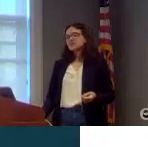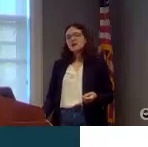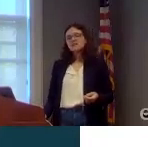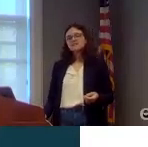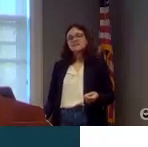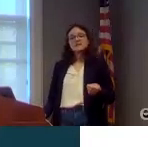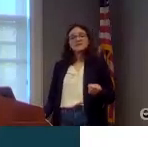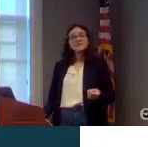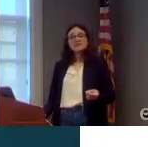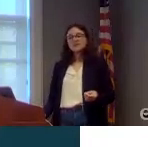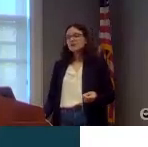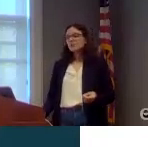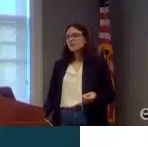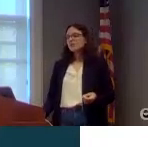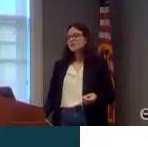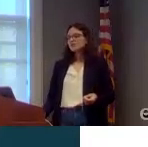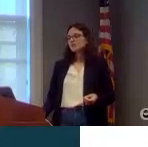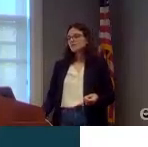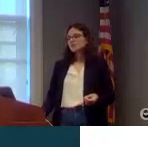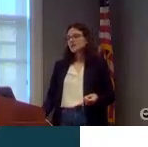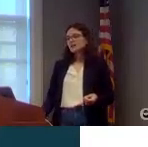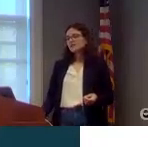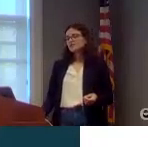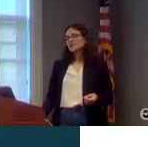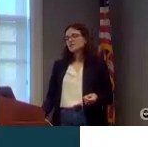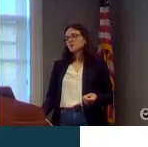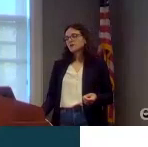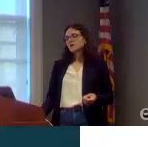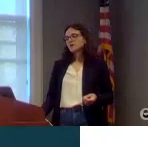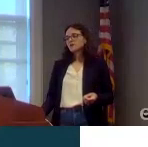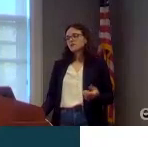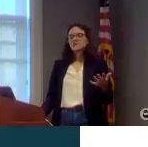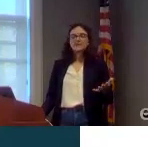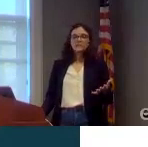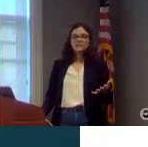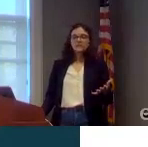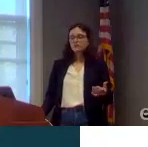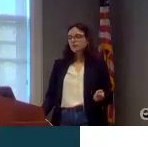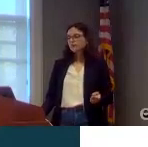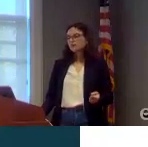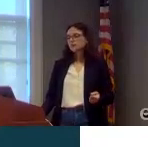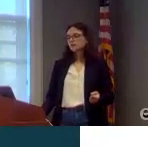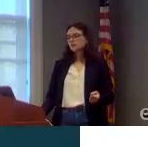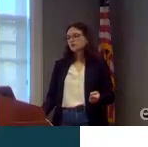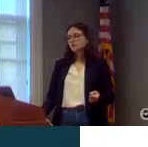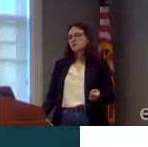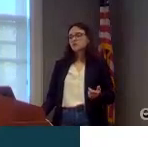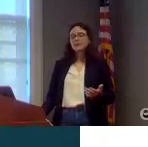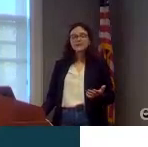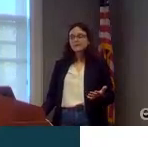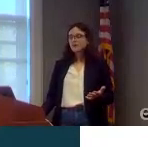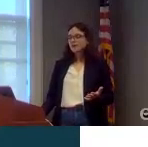In the Syrian conflict specifically, we see civilian attacks in the form of the Syrian government being accused of